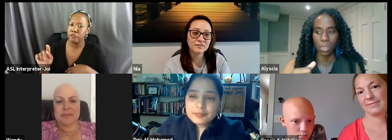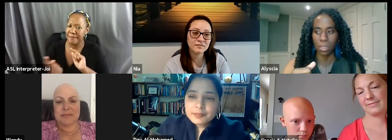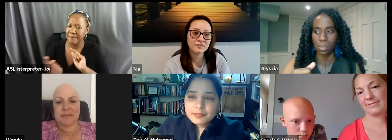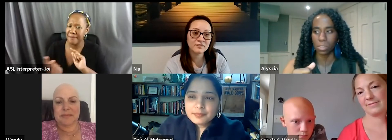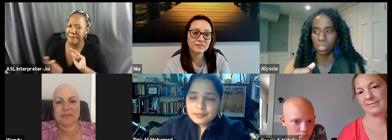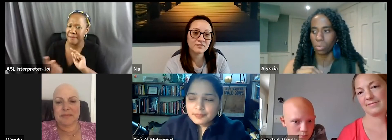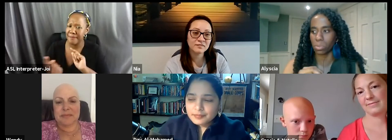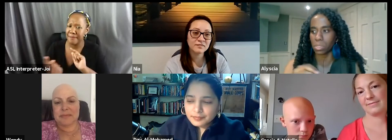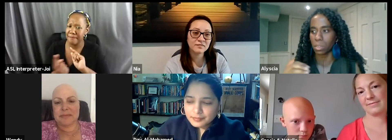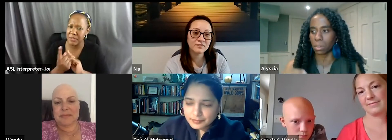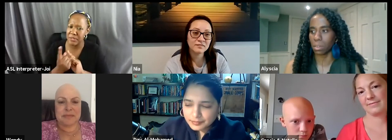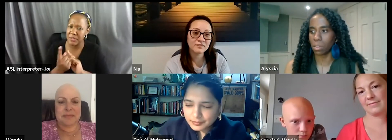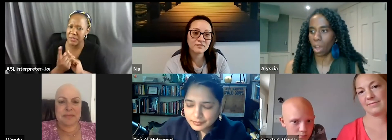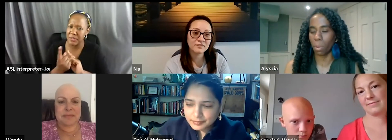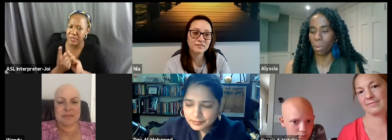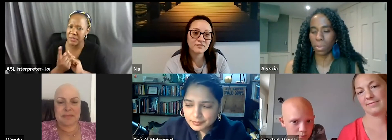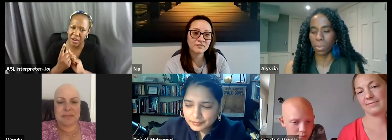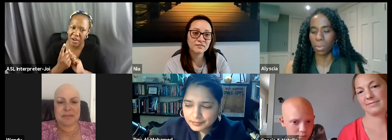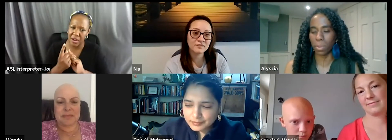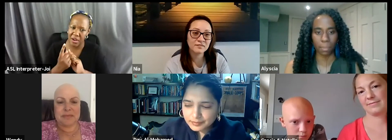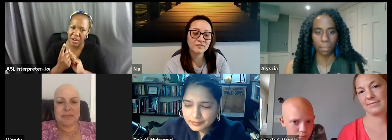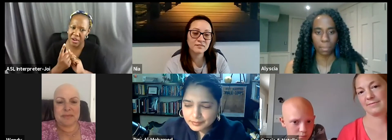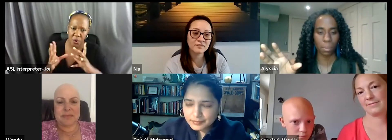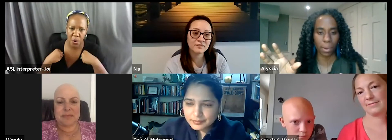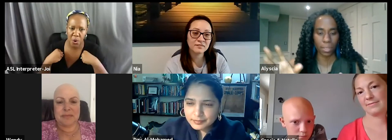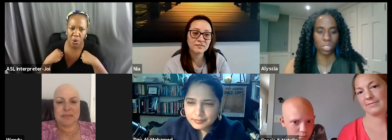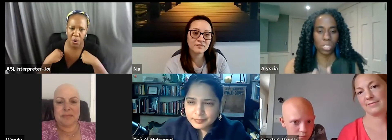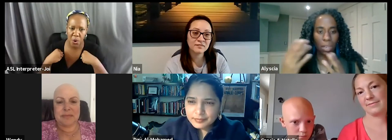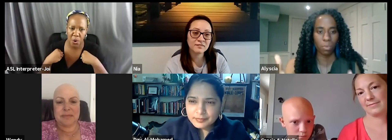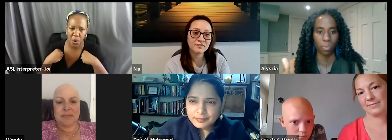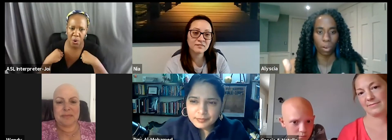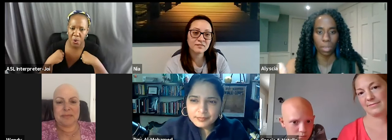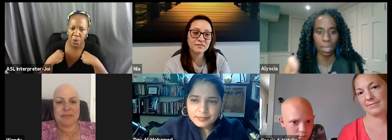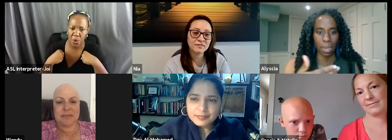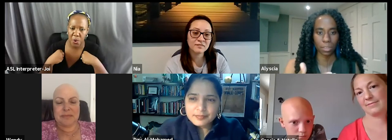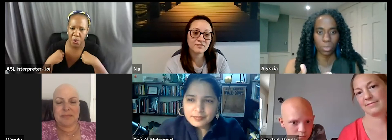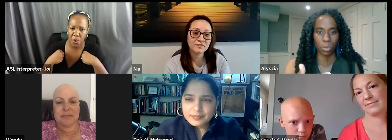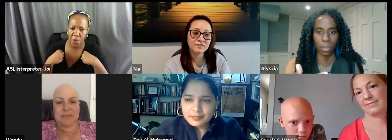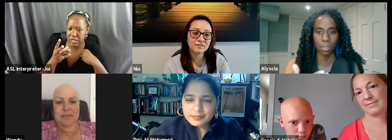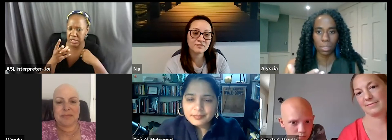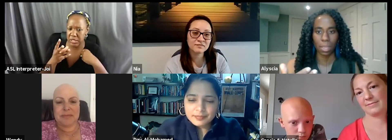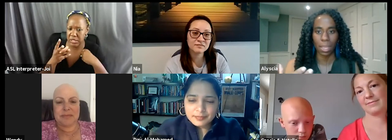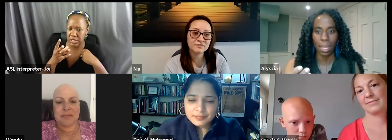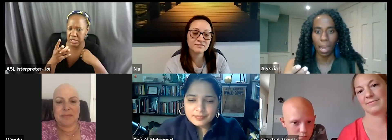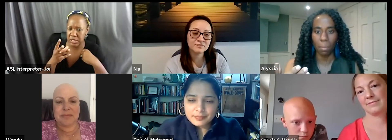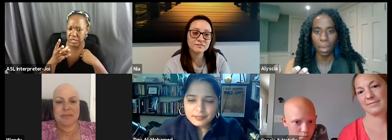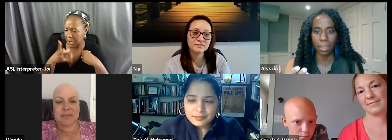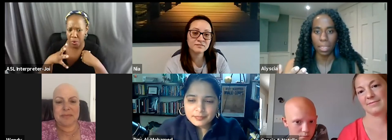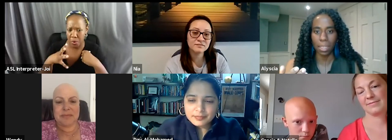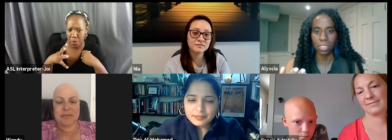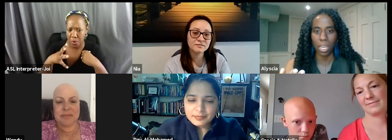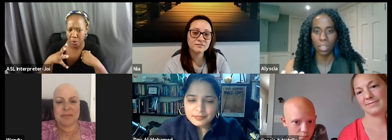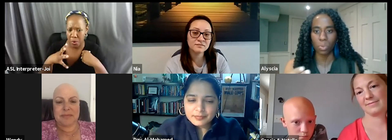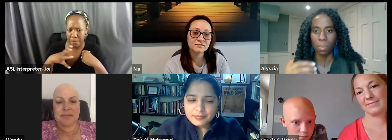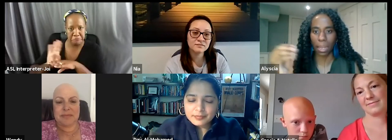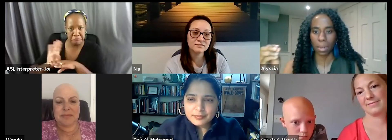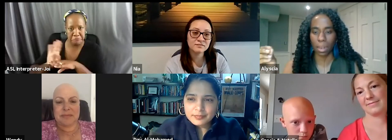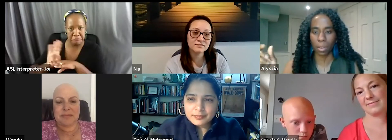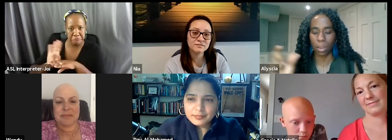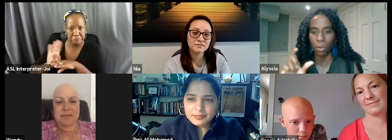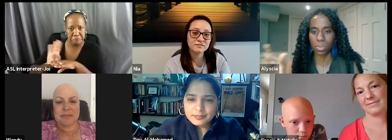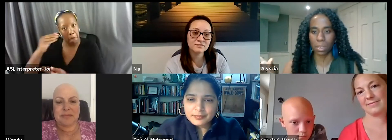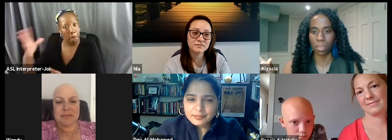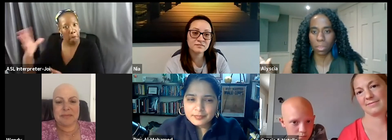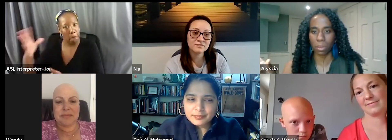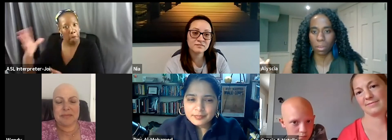someone she owns a women group, and I posted about it, so she shared with Marguerite and connected the two of us. And I think Janice, we met